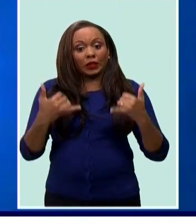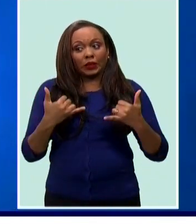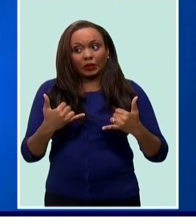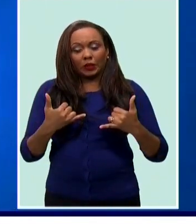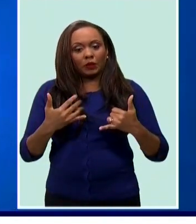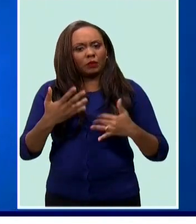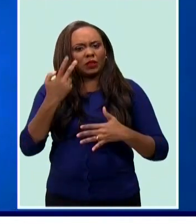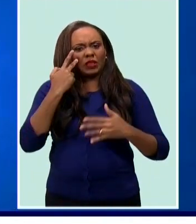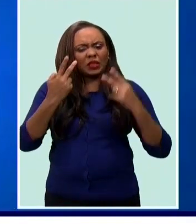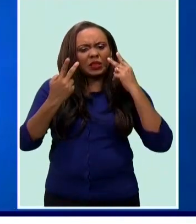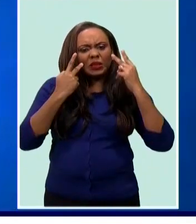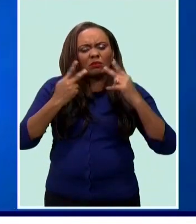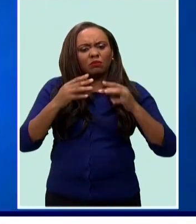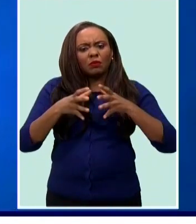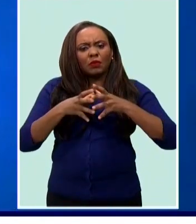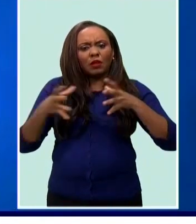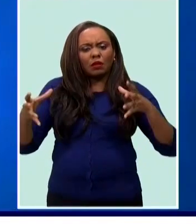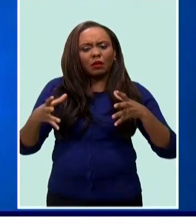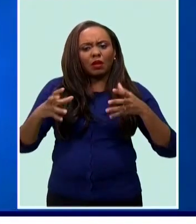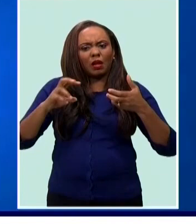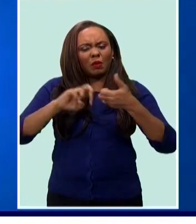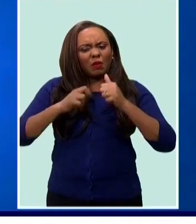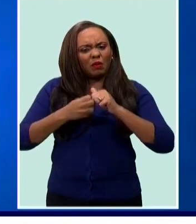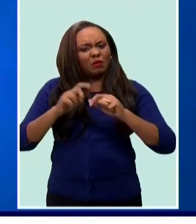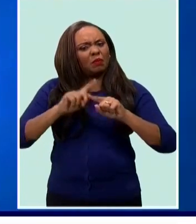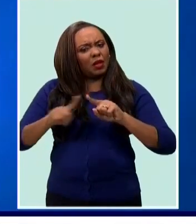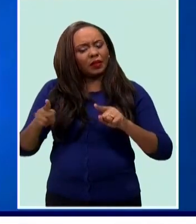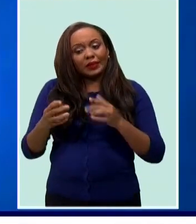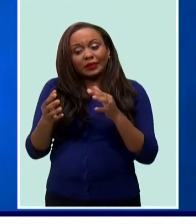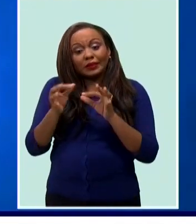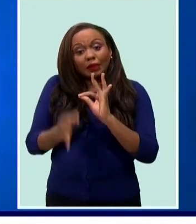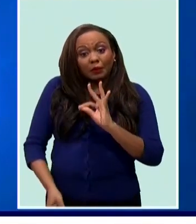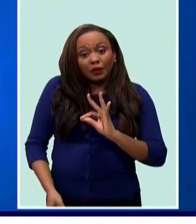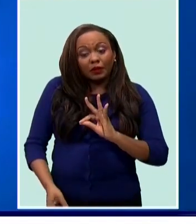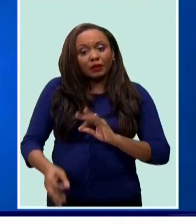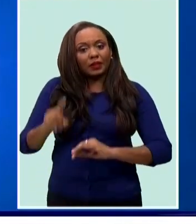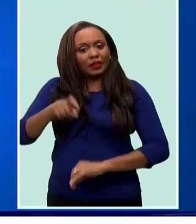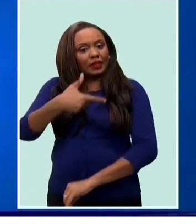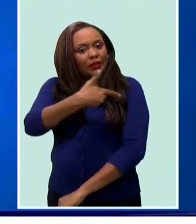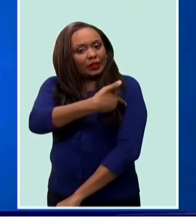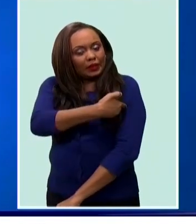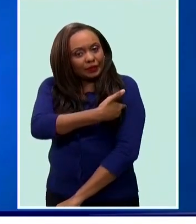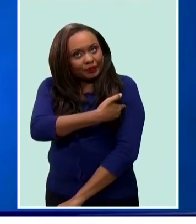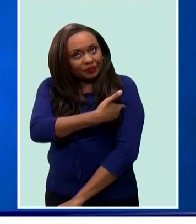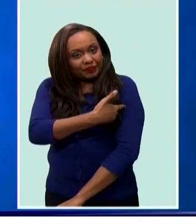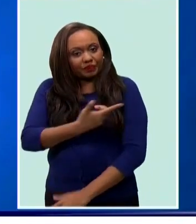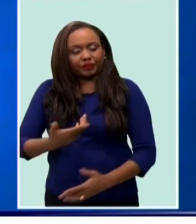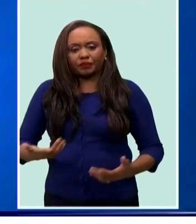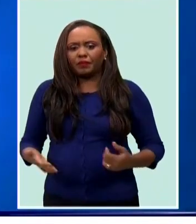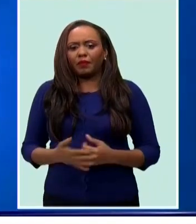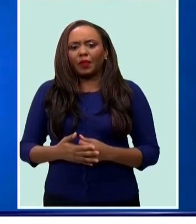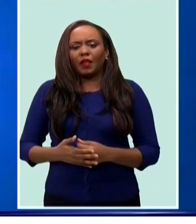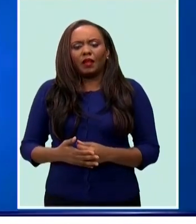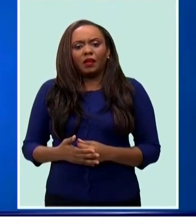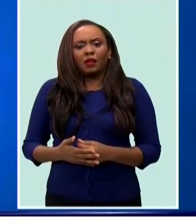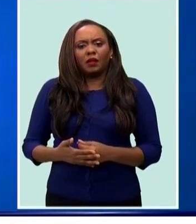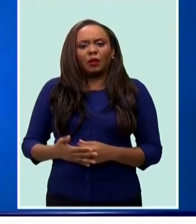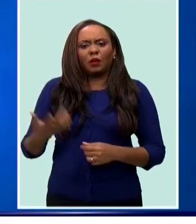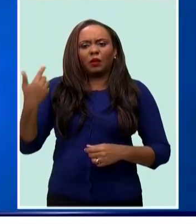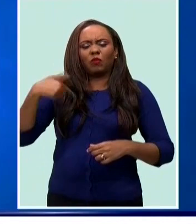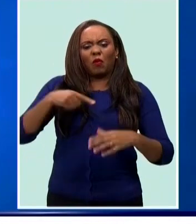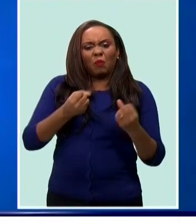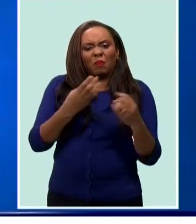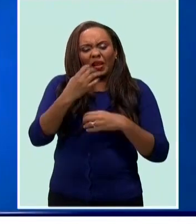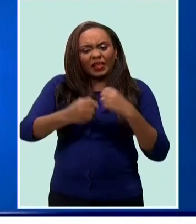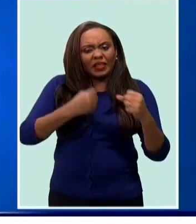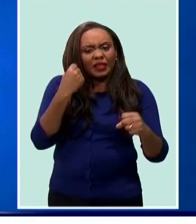them can be stopped by simple measures like vaccination. We've gone too far to allow our vaccination